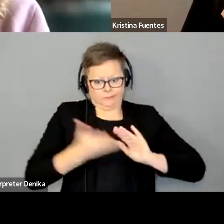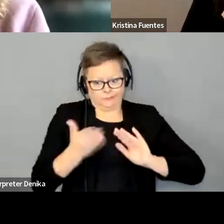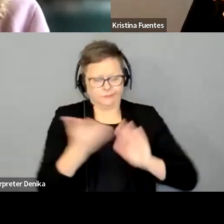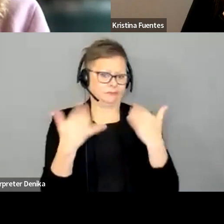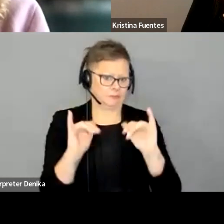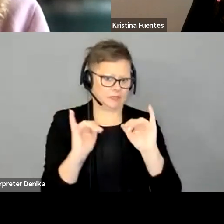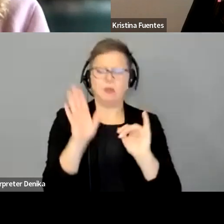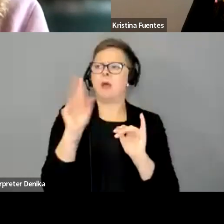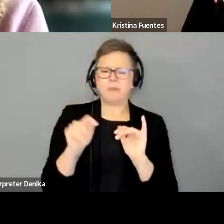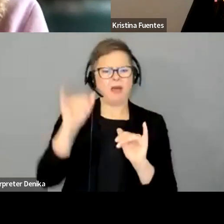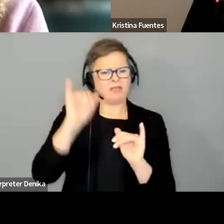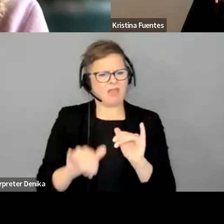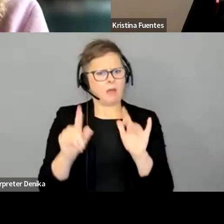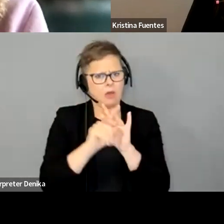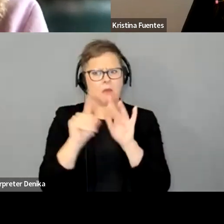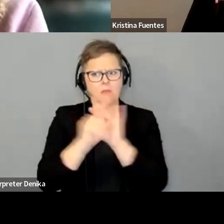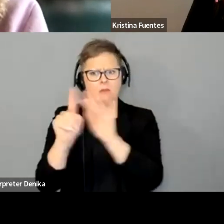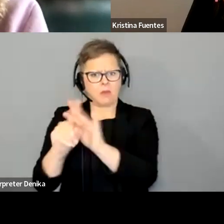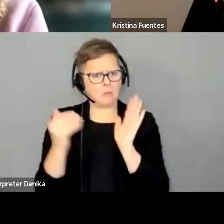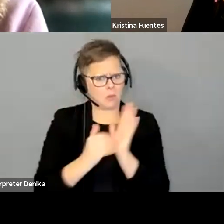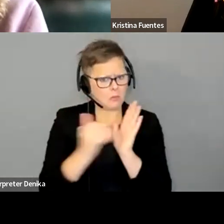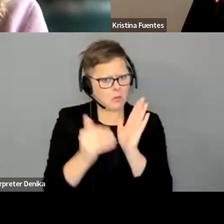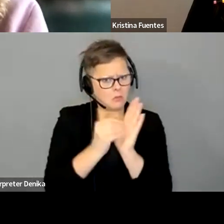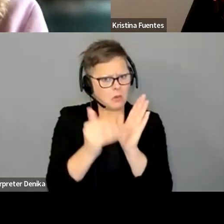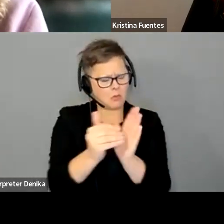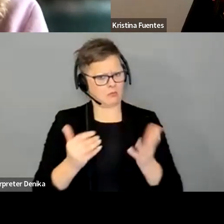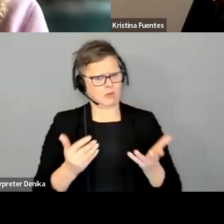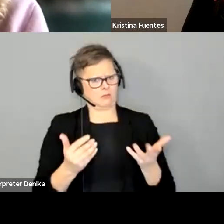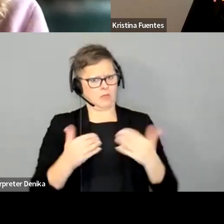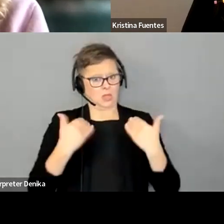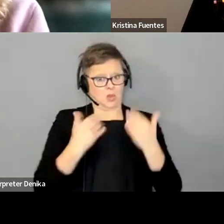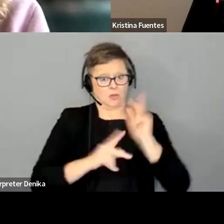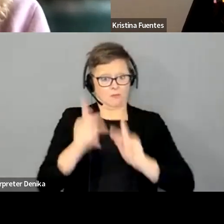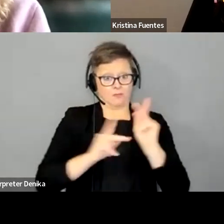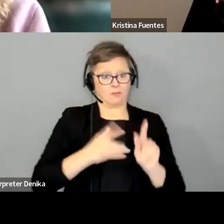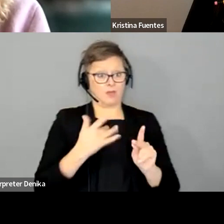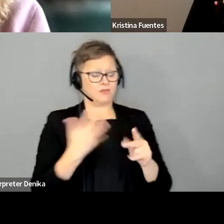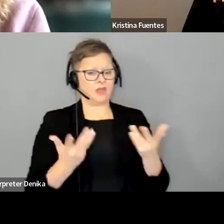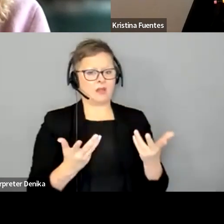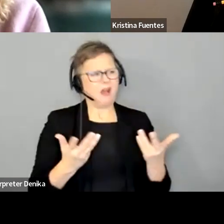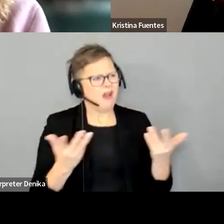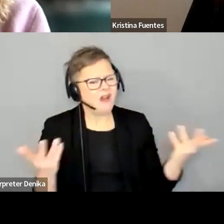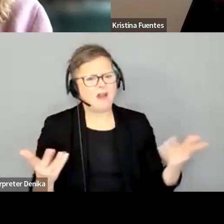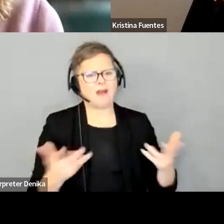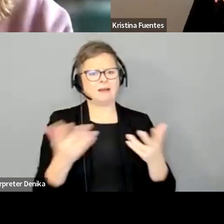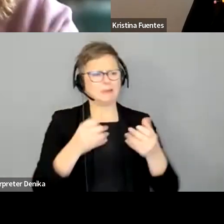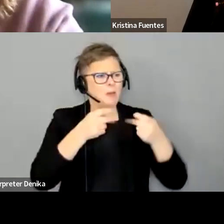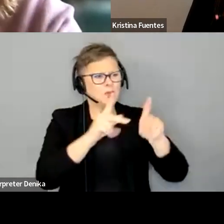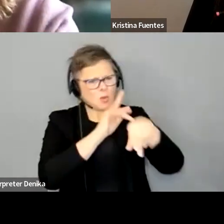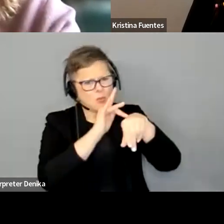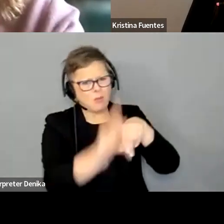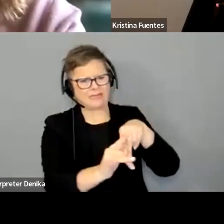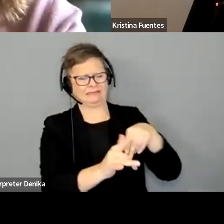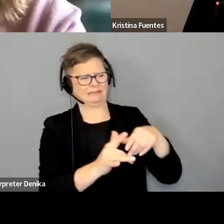that really came up quite often, was that youth think that we have almost wasted an opportunity. And it